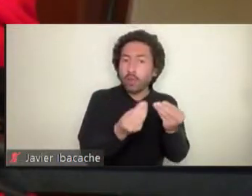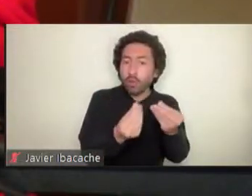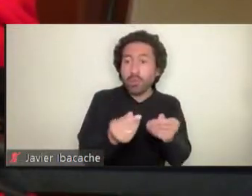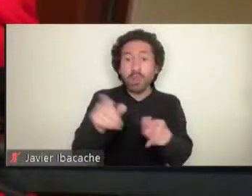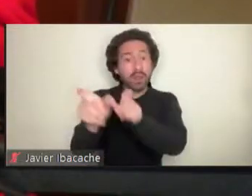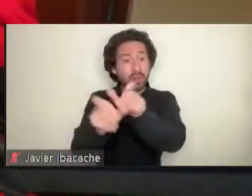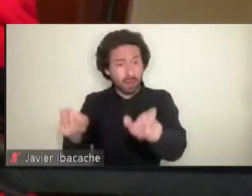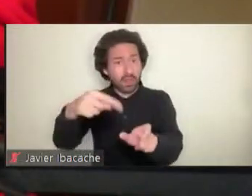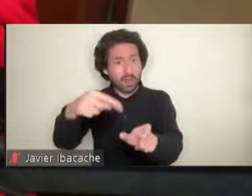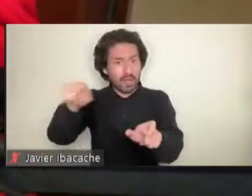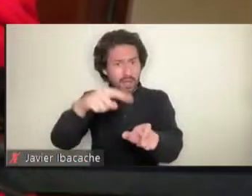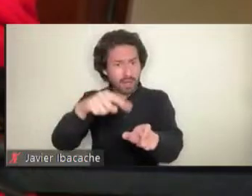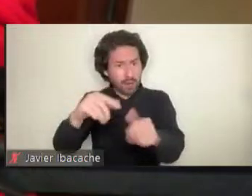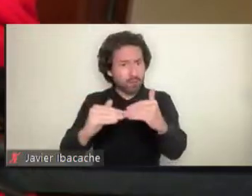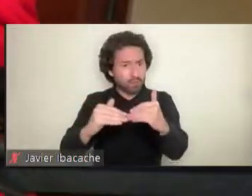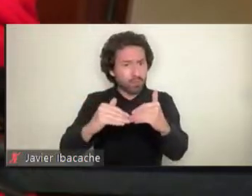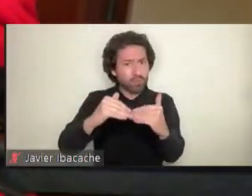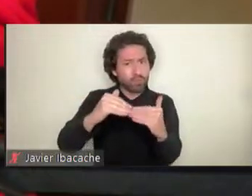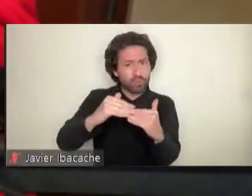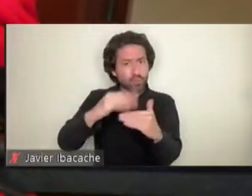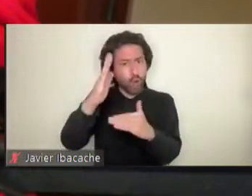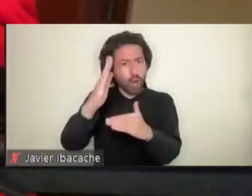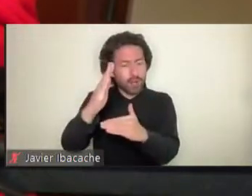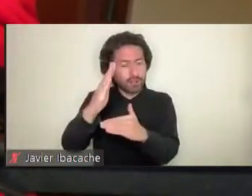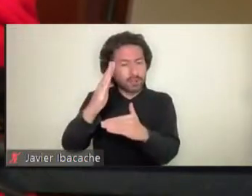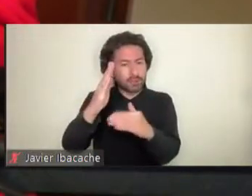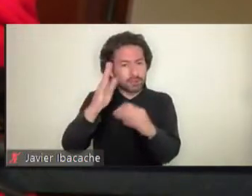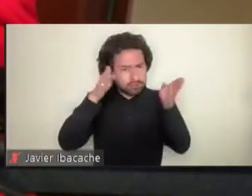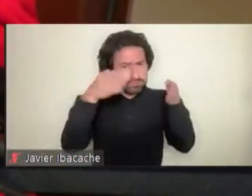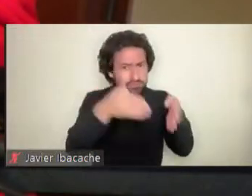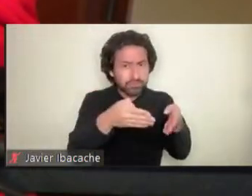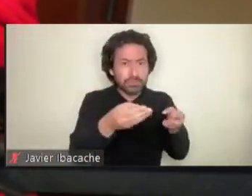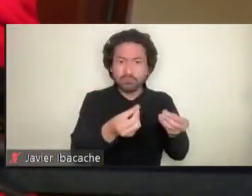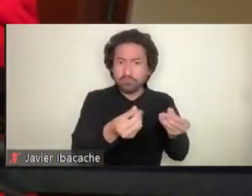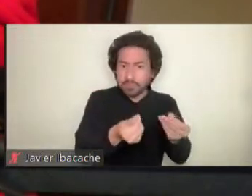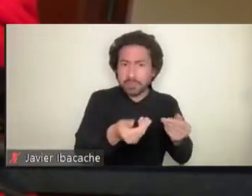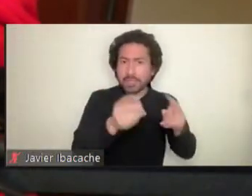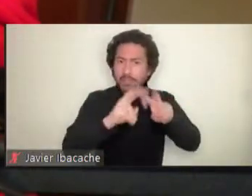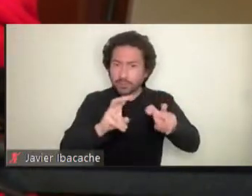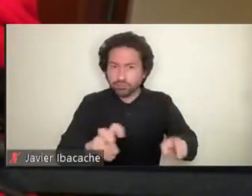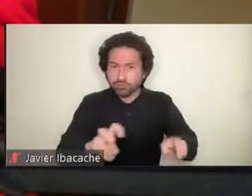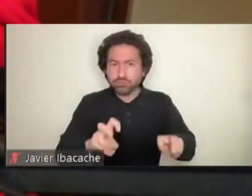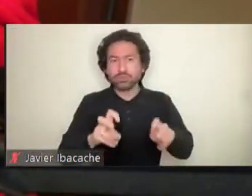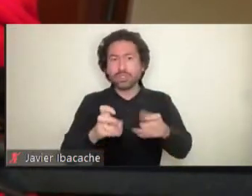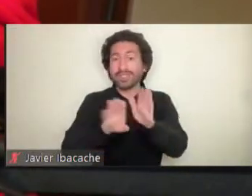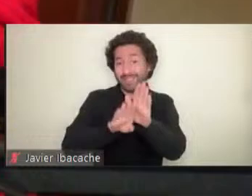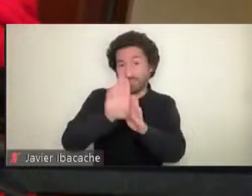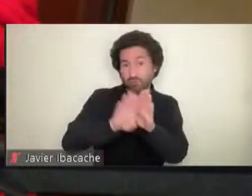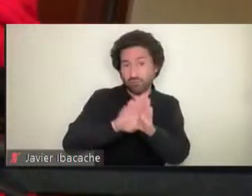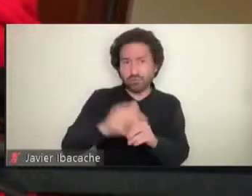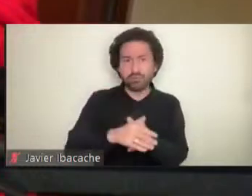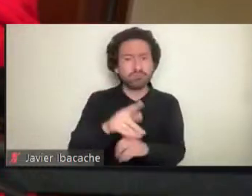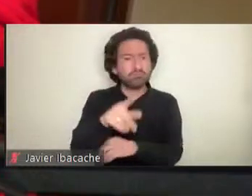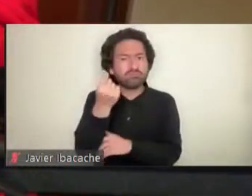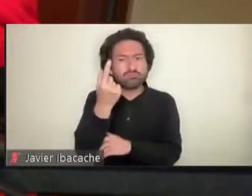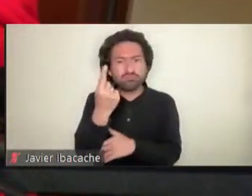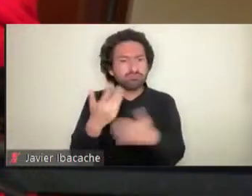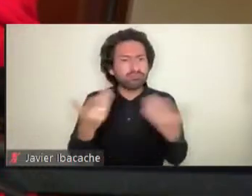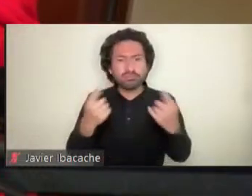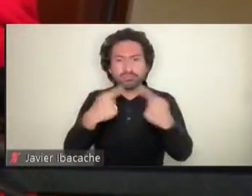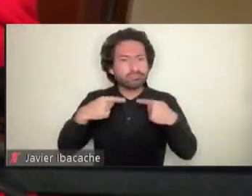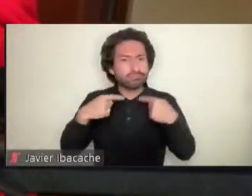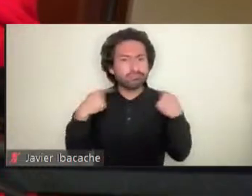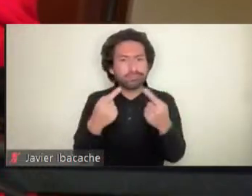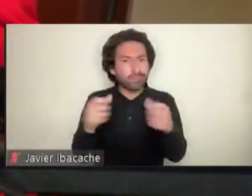emphasis on finances in research and development. Understanding that it would not be possible for all